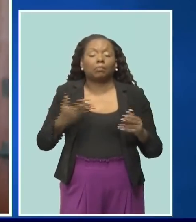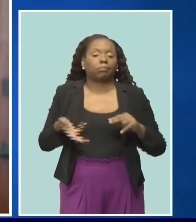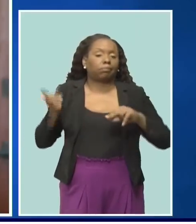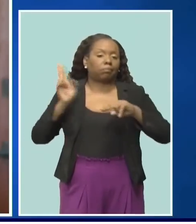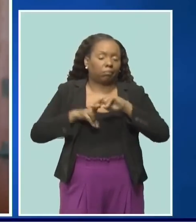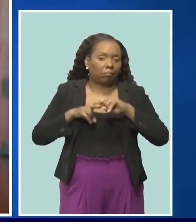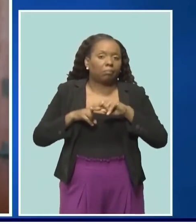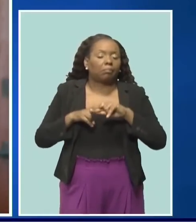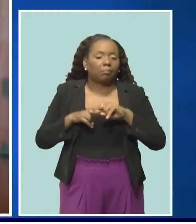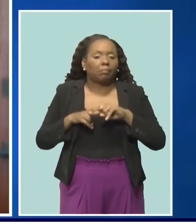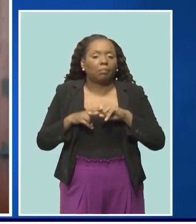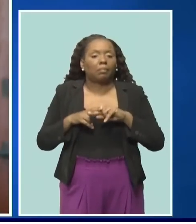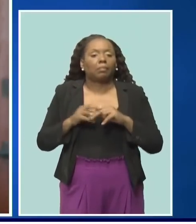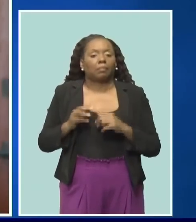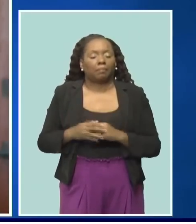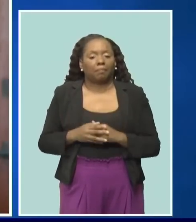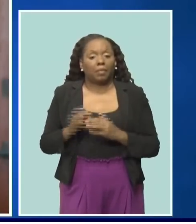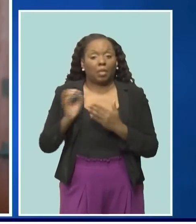Certainly at October